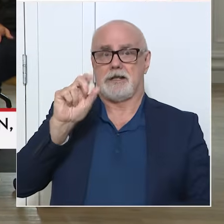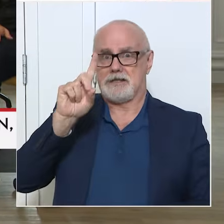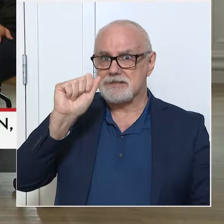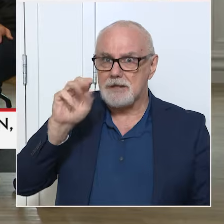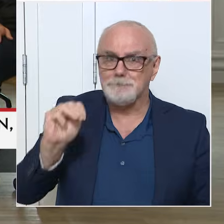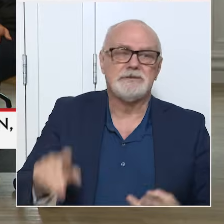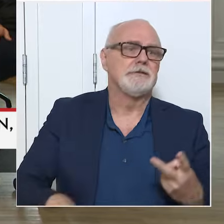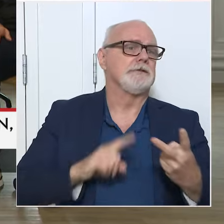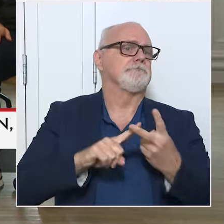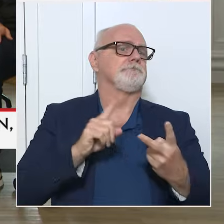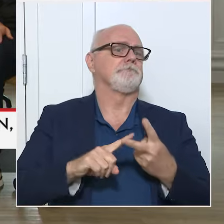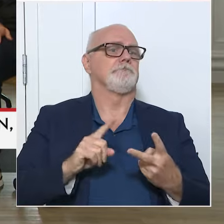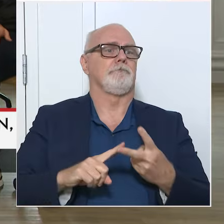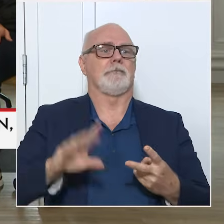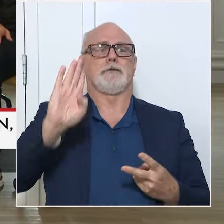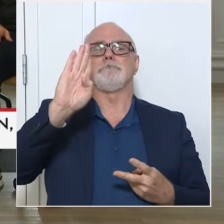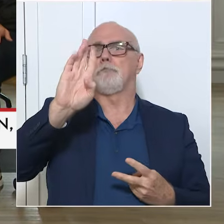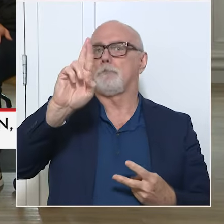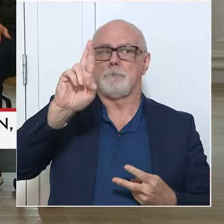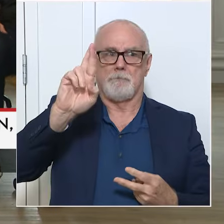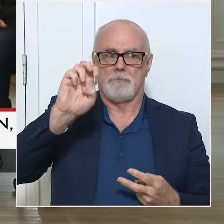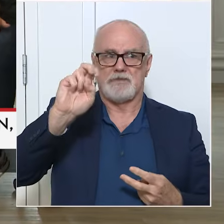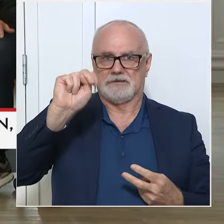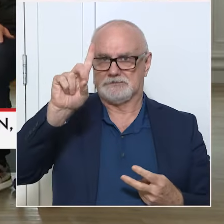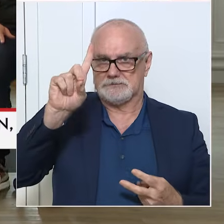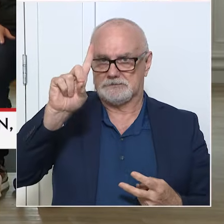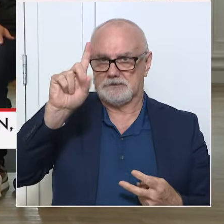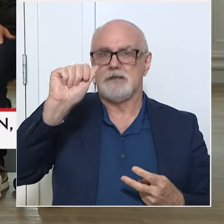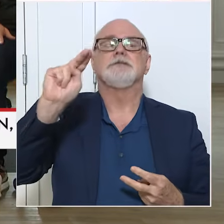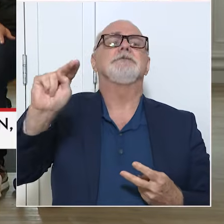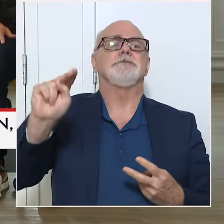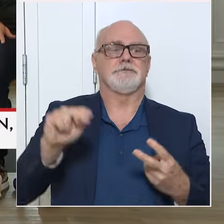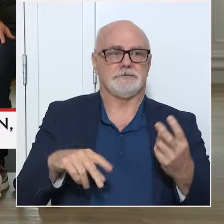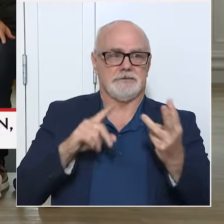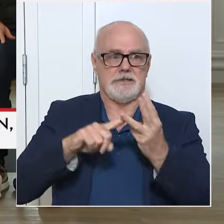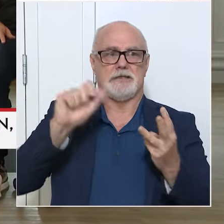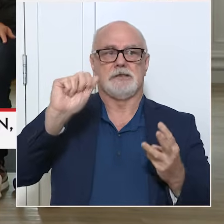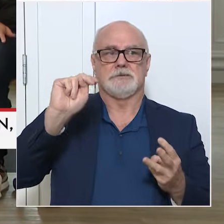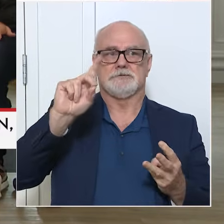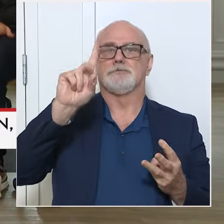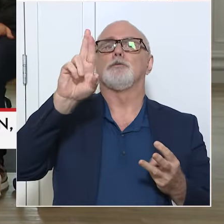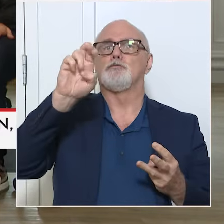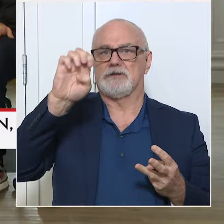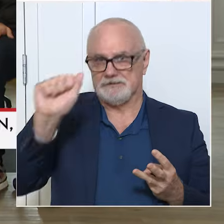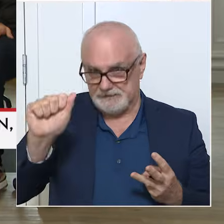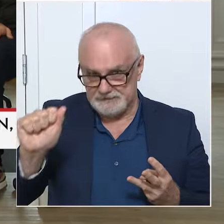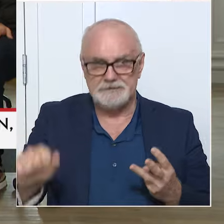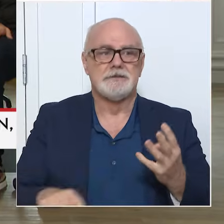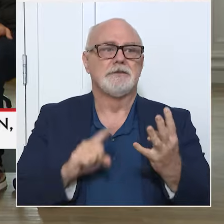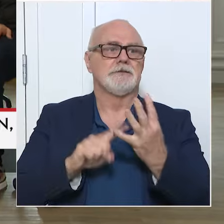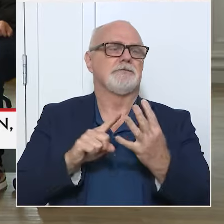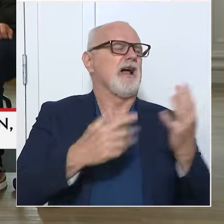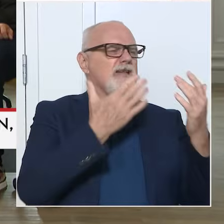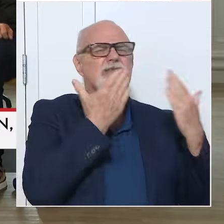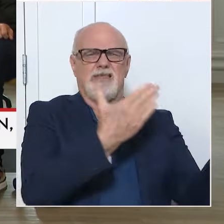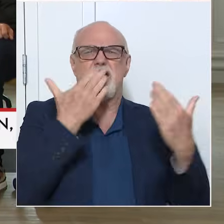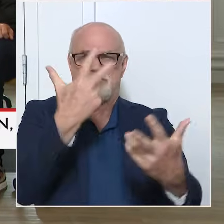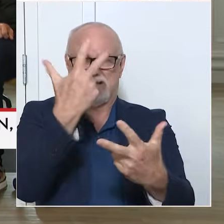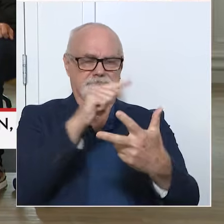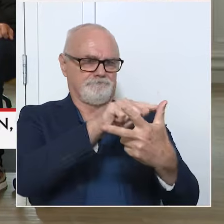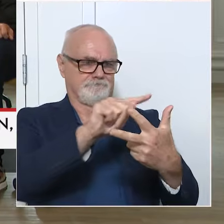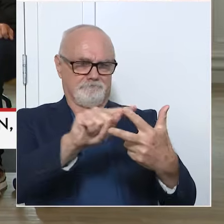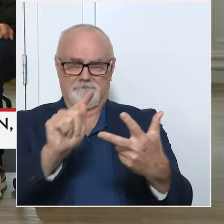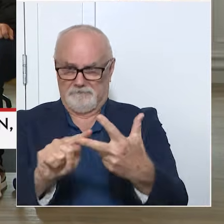Andre Nelson, who has been critical to supporting our businesses and getting the good word out. So at DEMPED, our mission